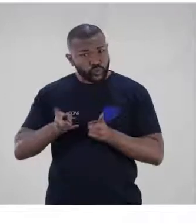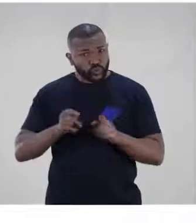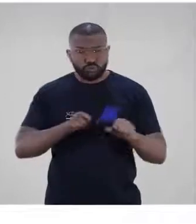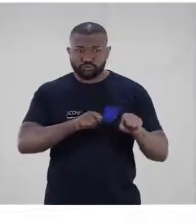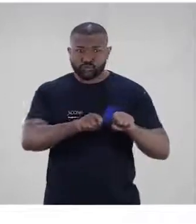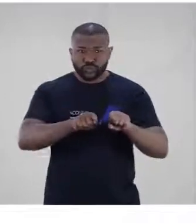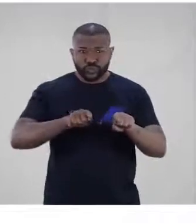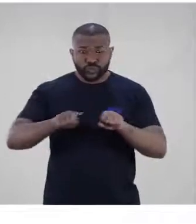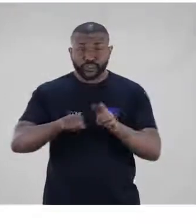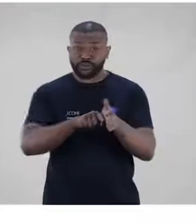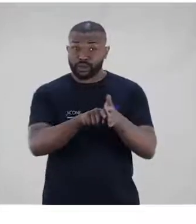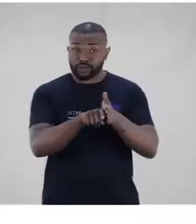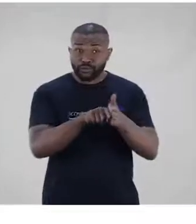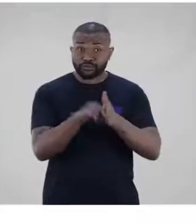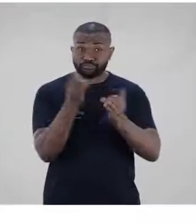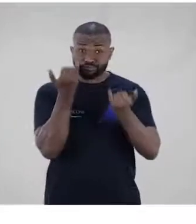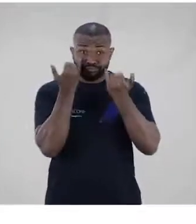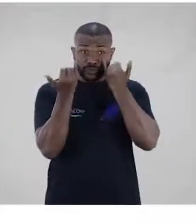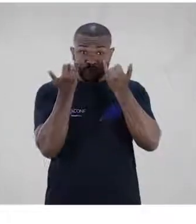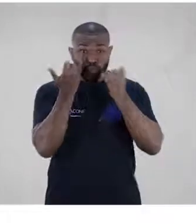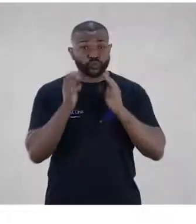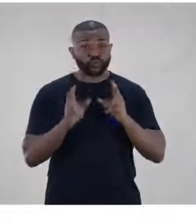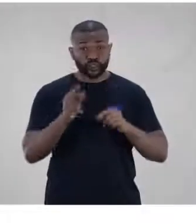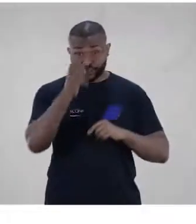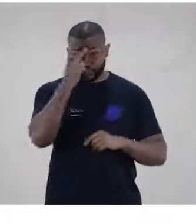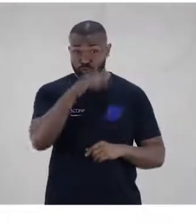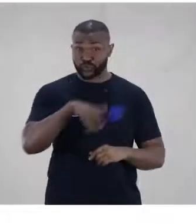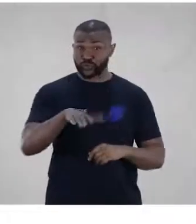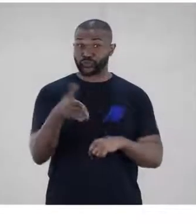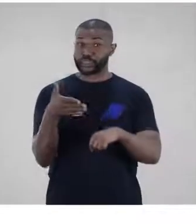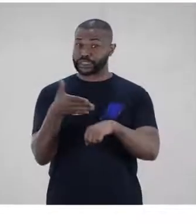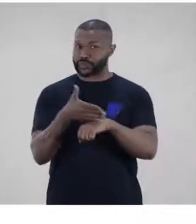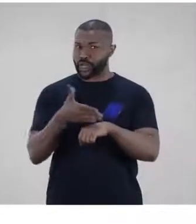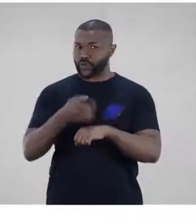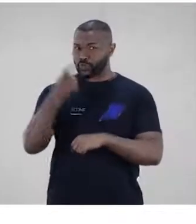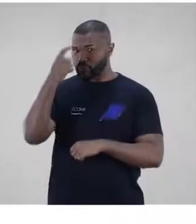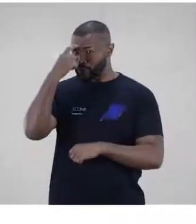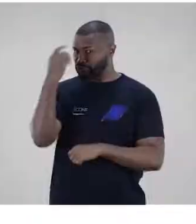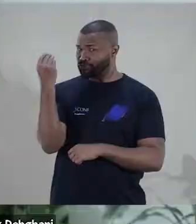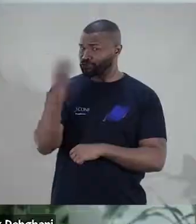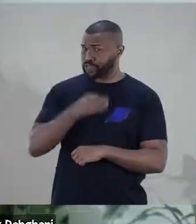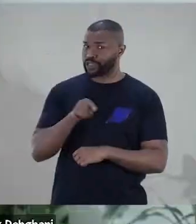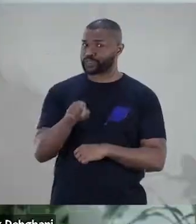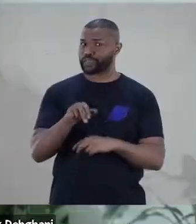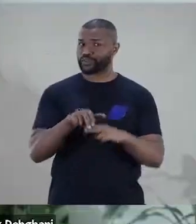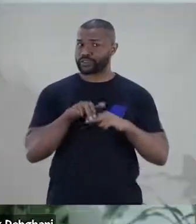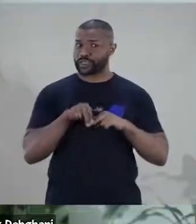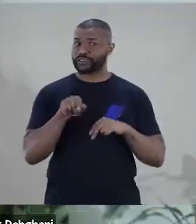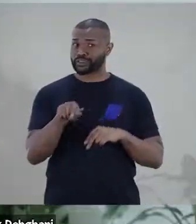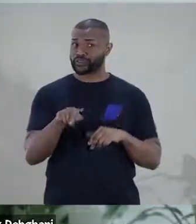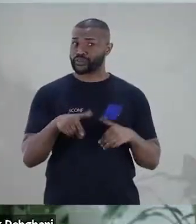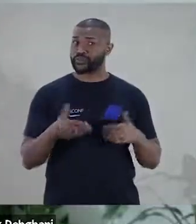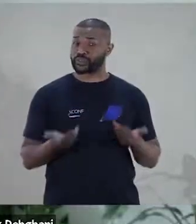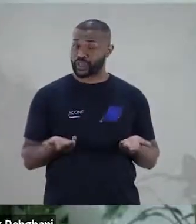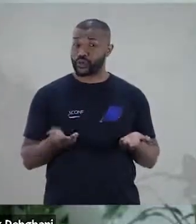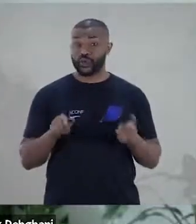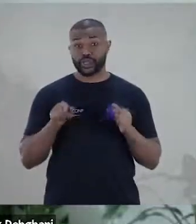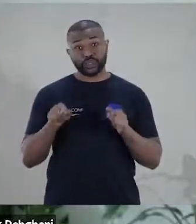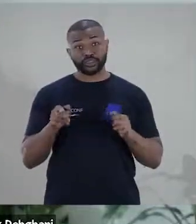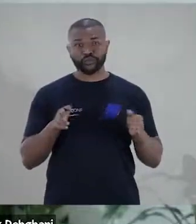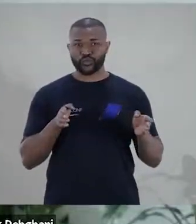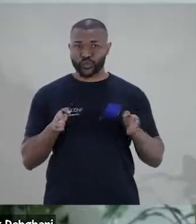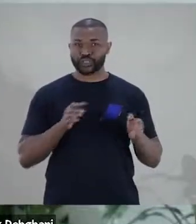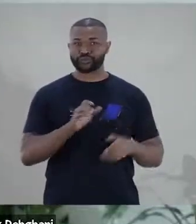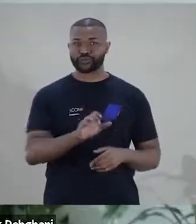data analytics, they unanimously measured themselves as failed. So that